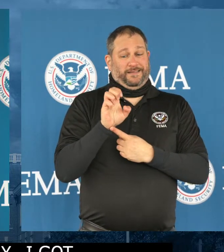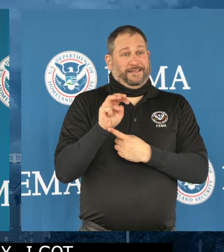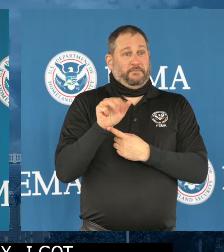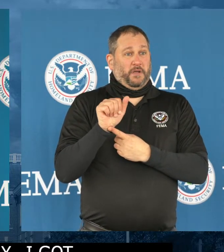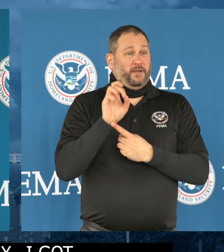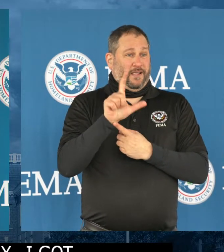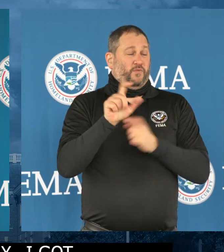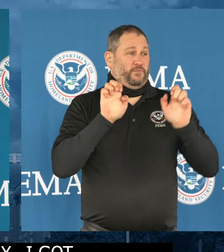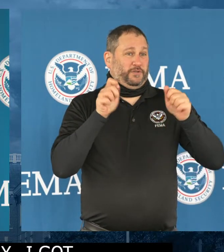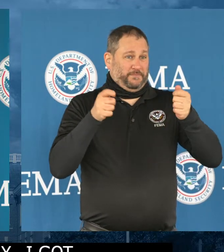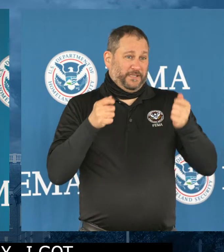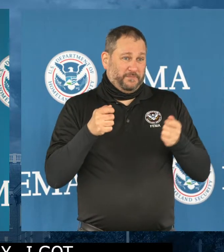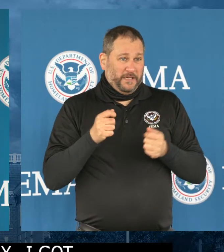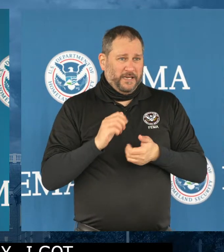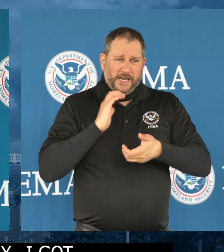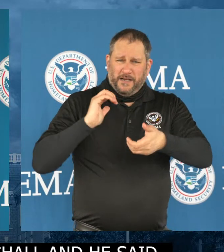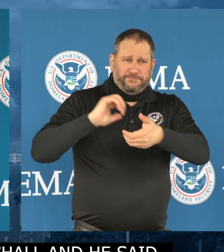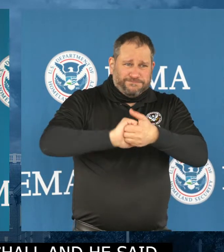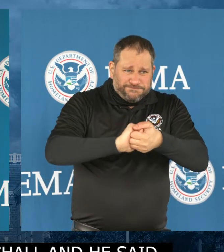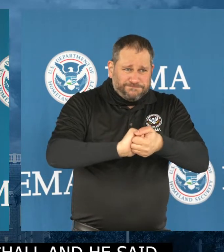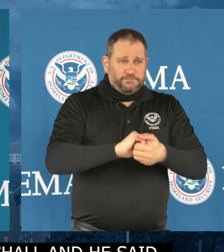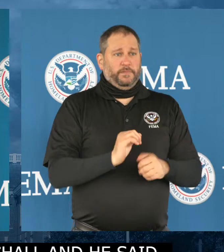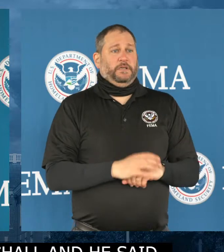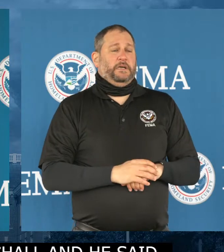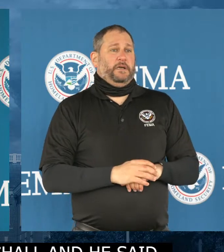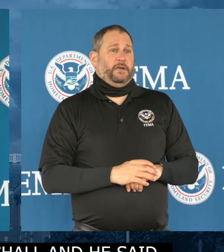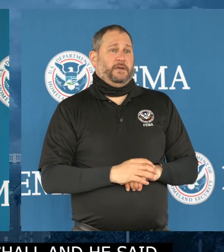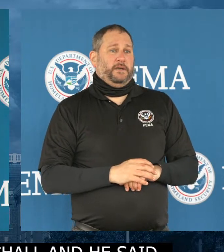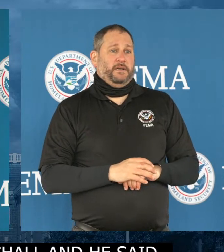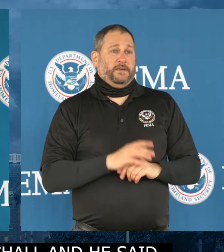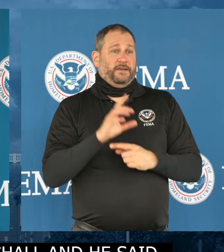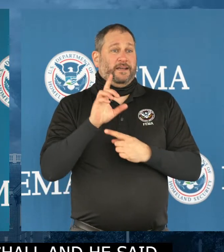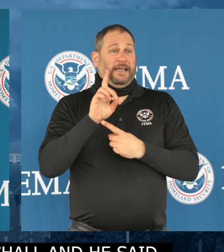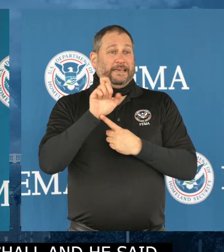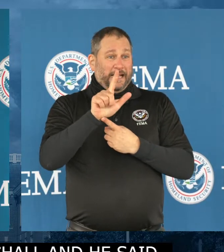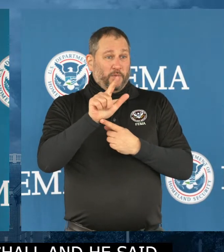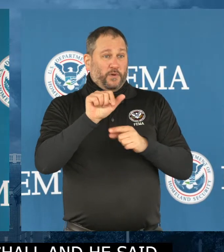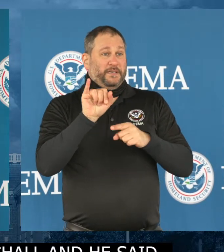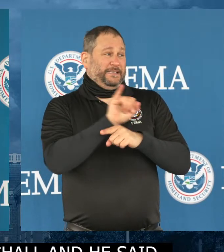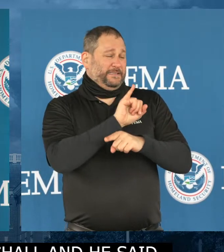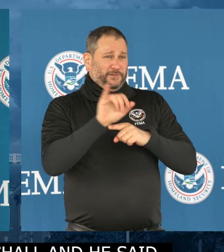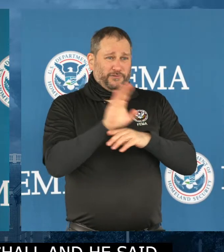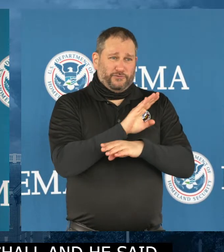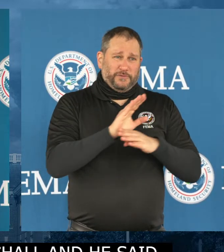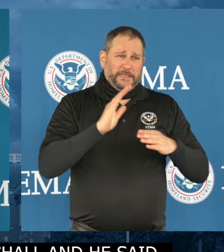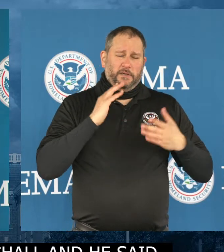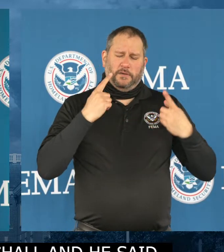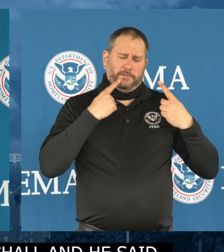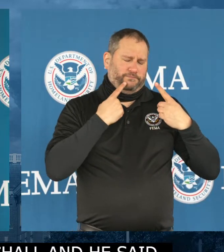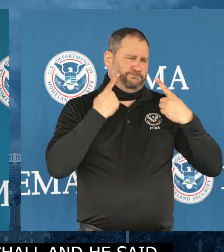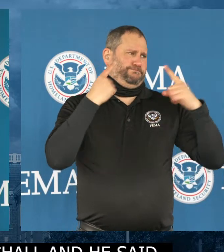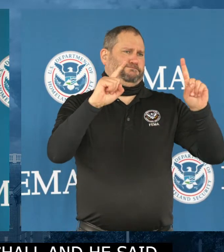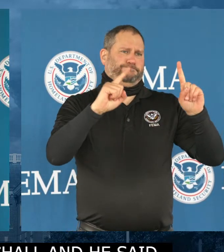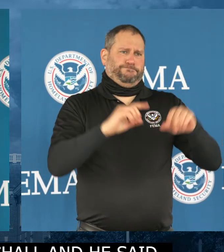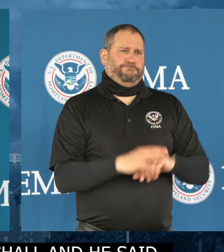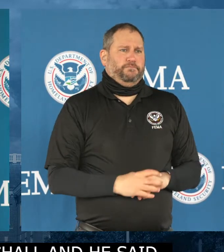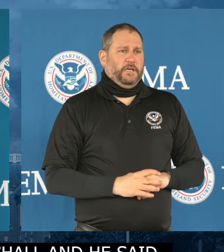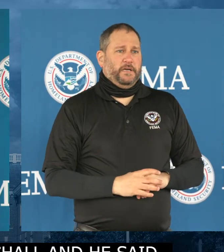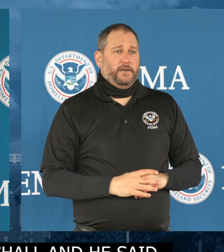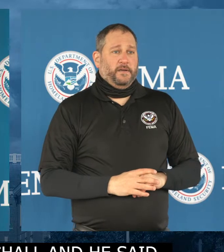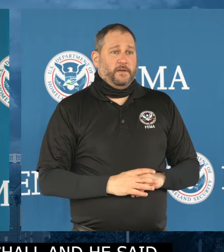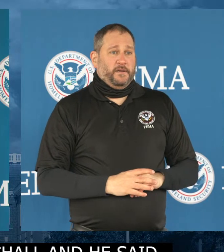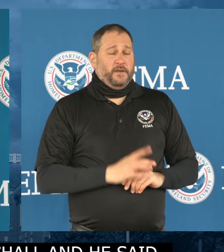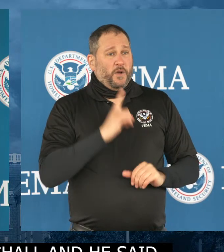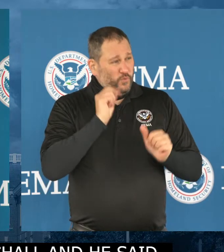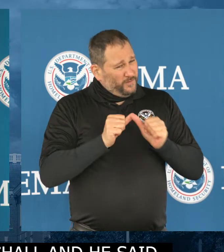a partnership with the Delaware industry that's very famous. And then we continued that partnership by